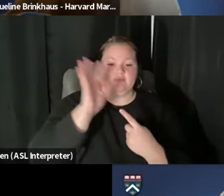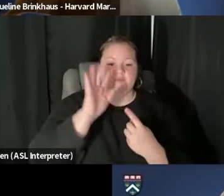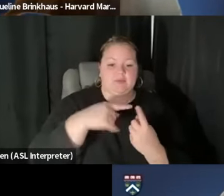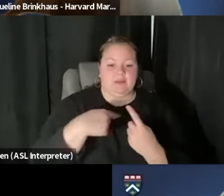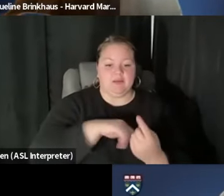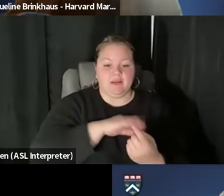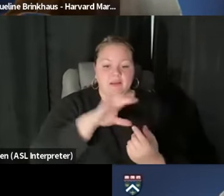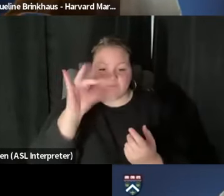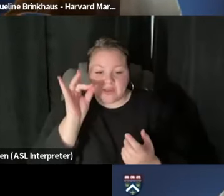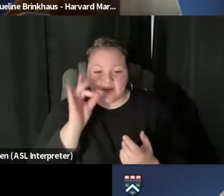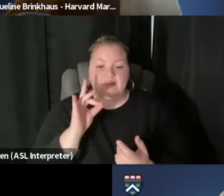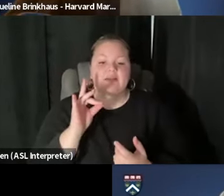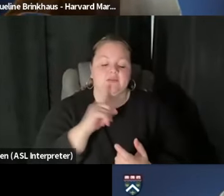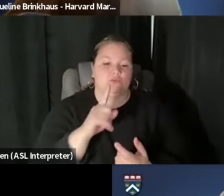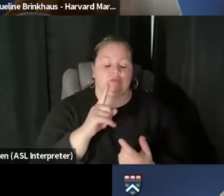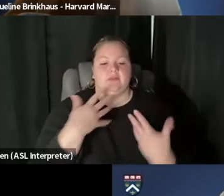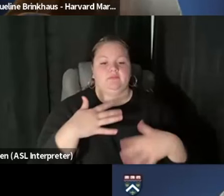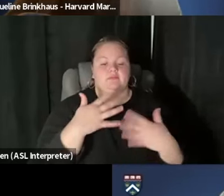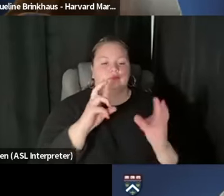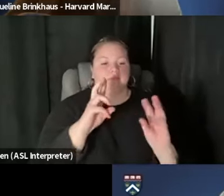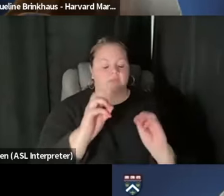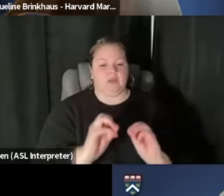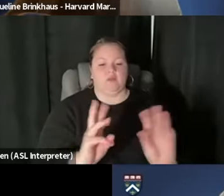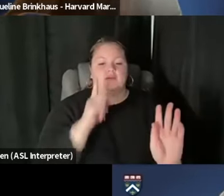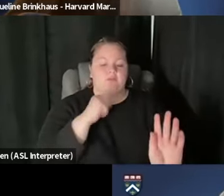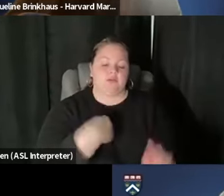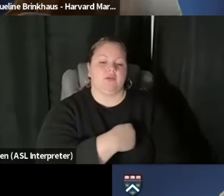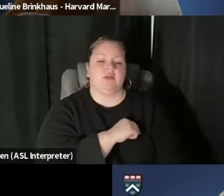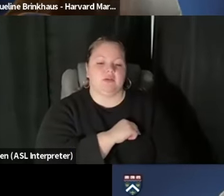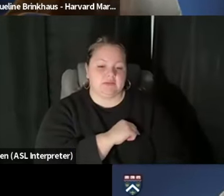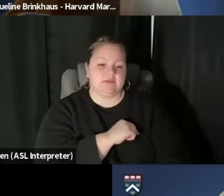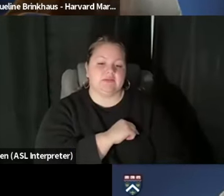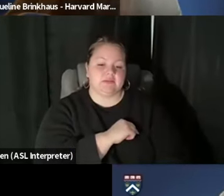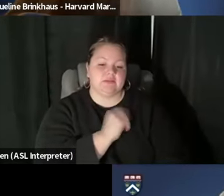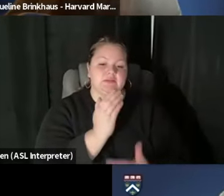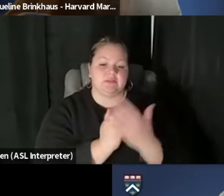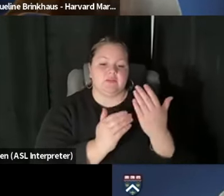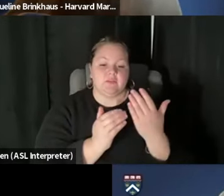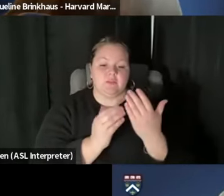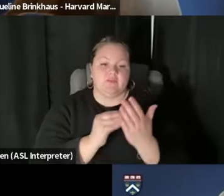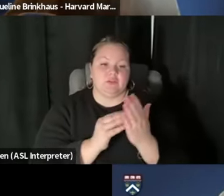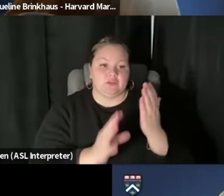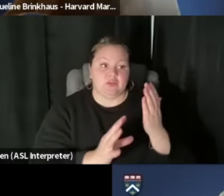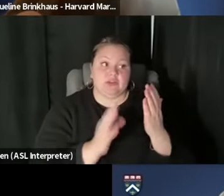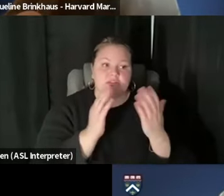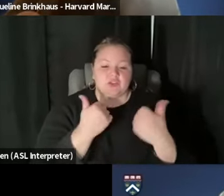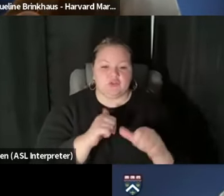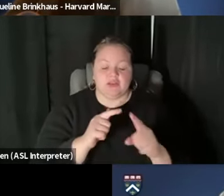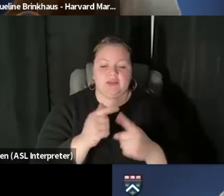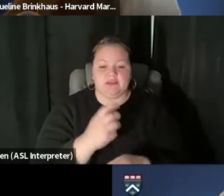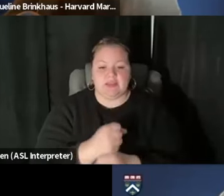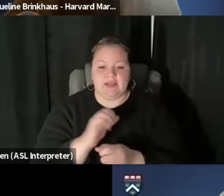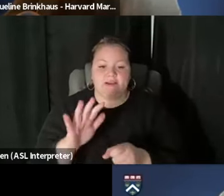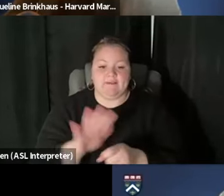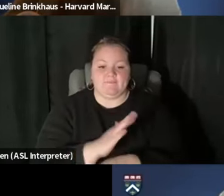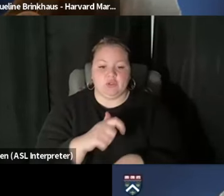think what further opportunities are there is that some of the students are trying to get an internship or a full-time job at NASA,